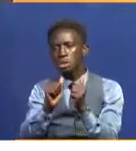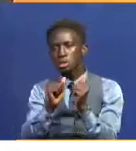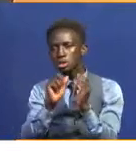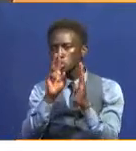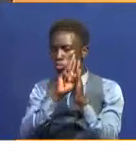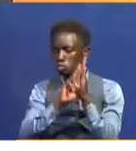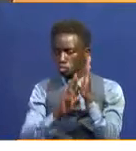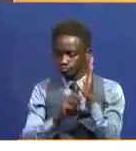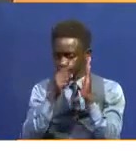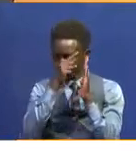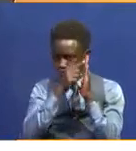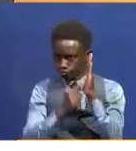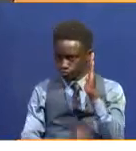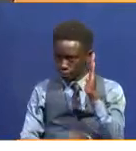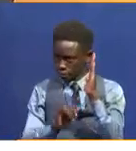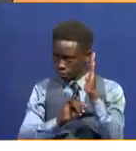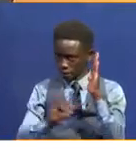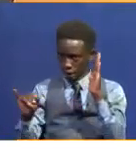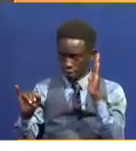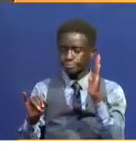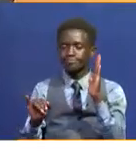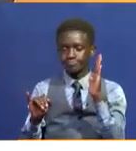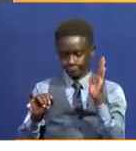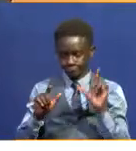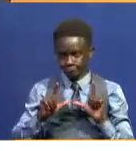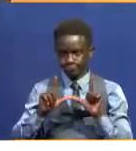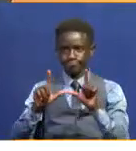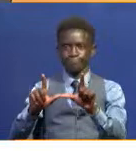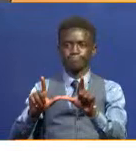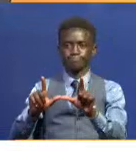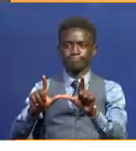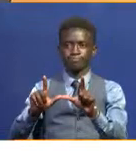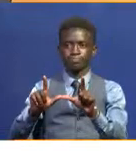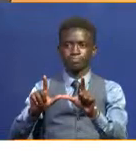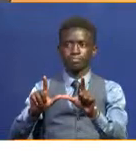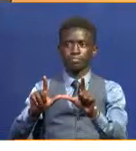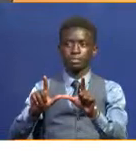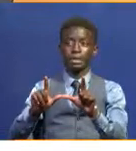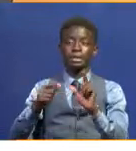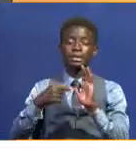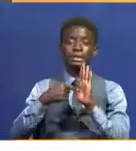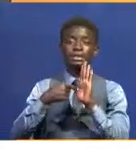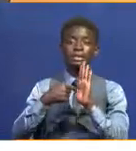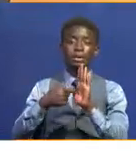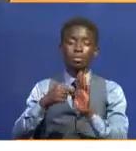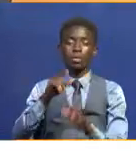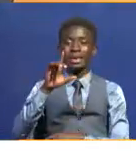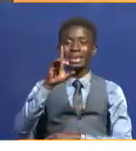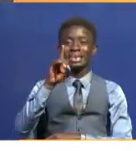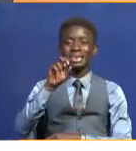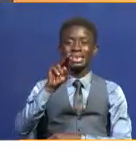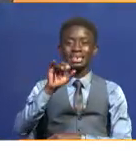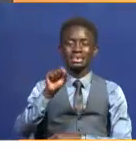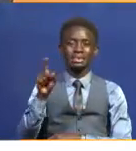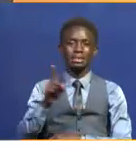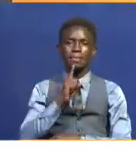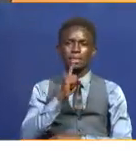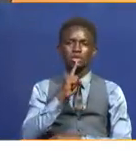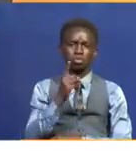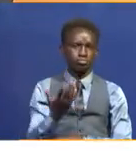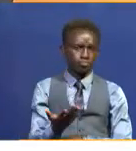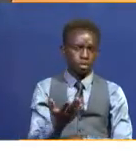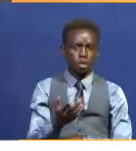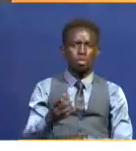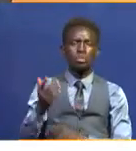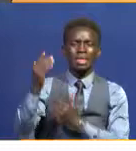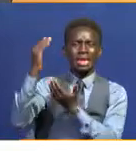and run various unit trust funds, and like Dennis mentioned, we were expected